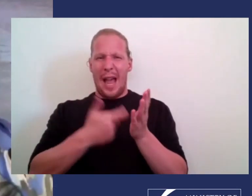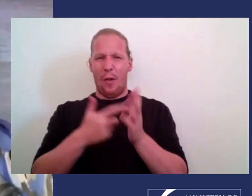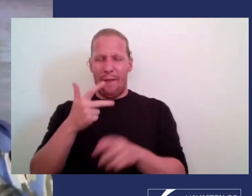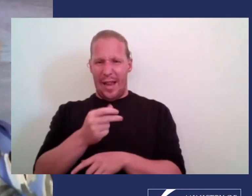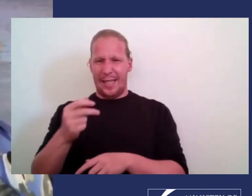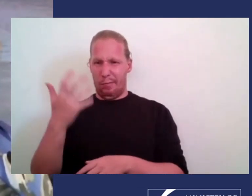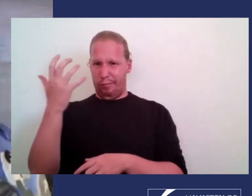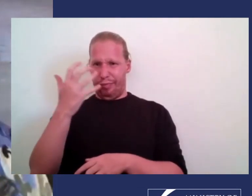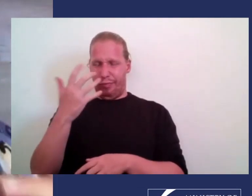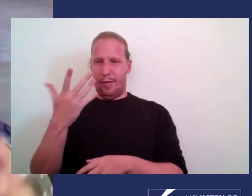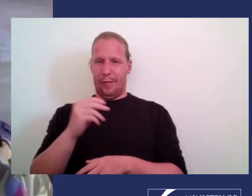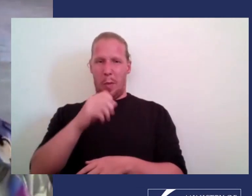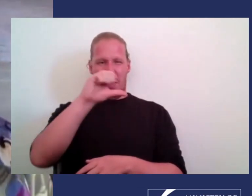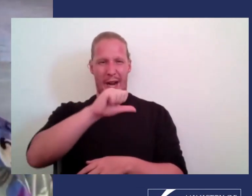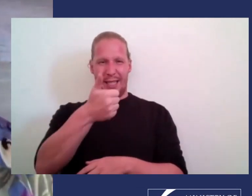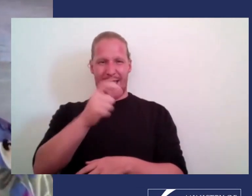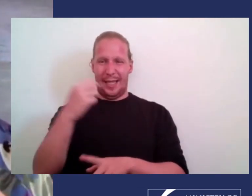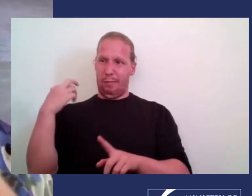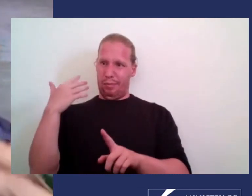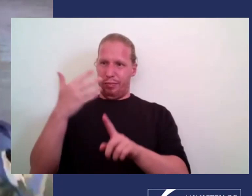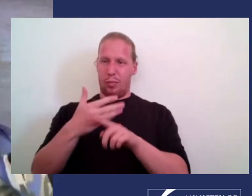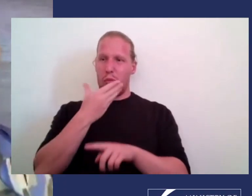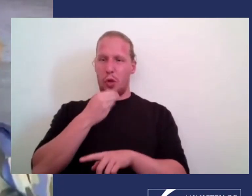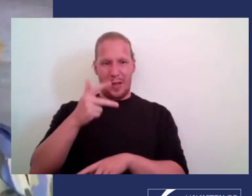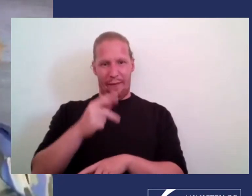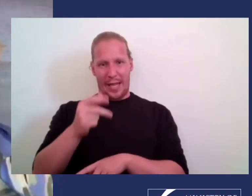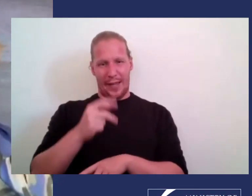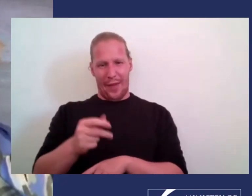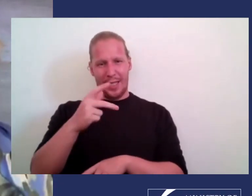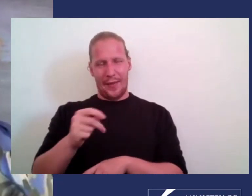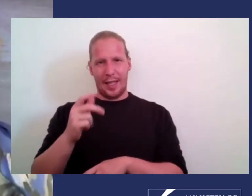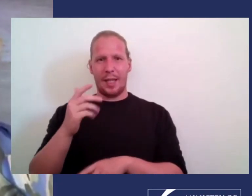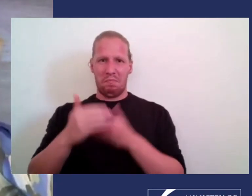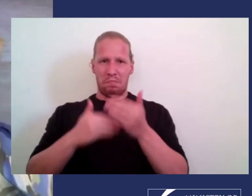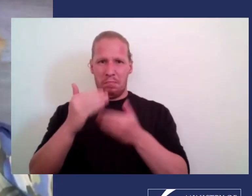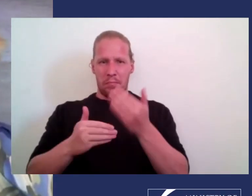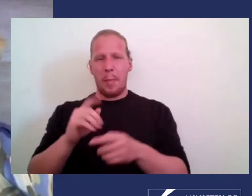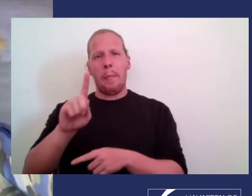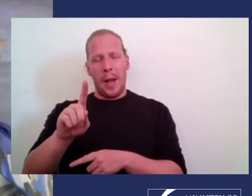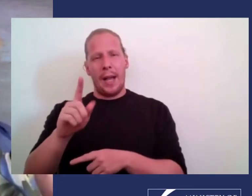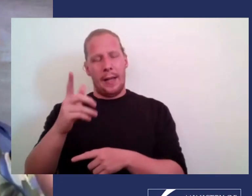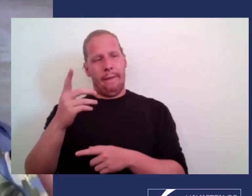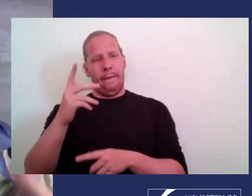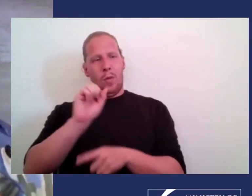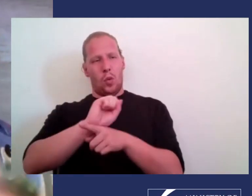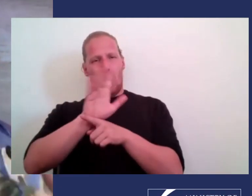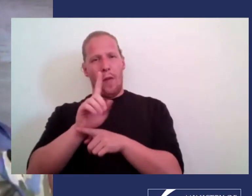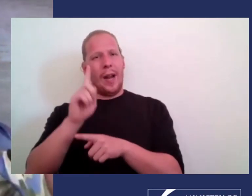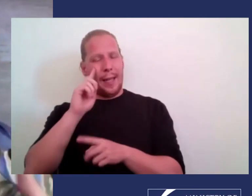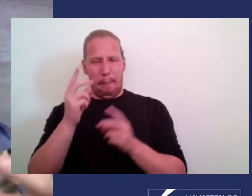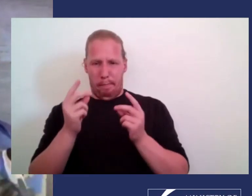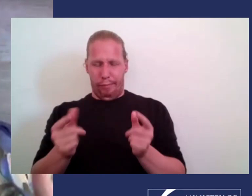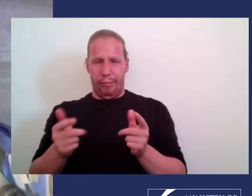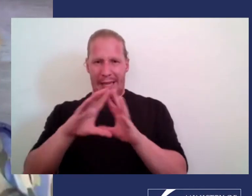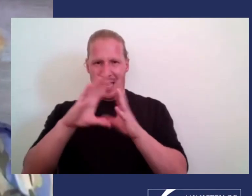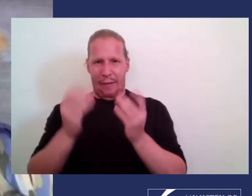late 1960s. But I think it's because this has all happened so quickly, and the sheer number of